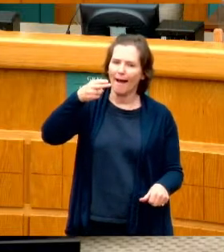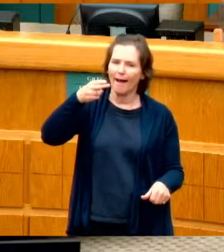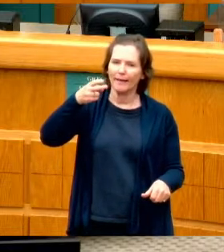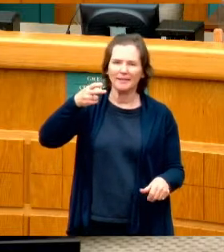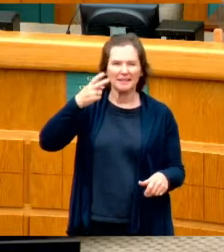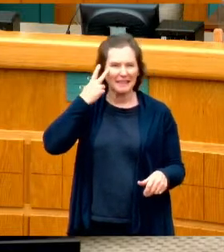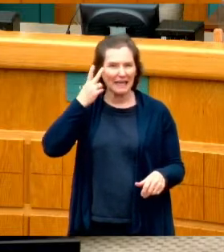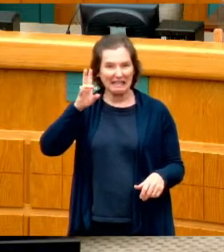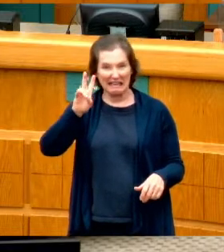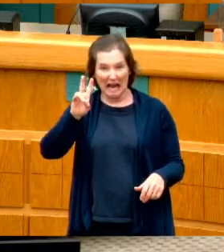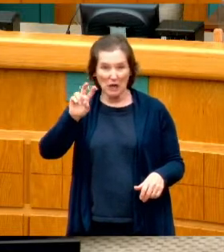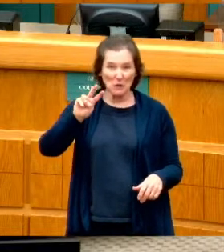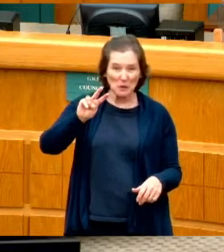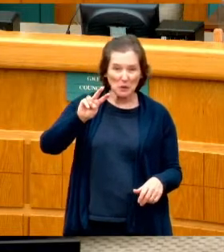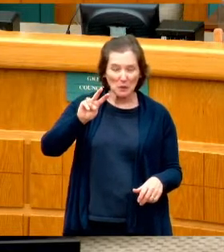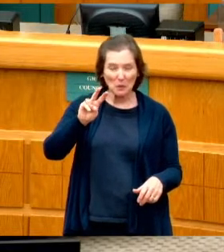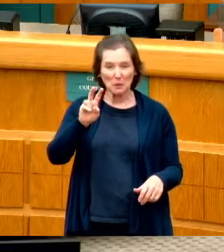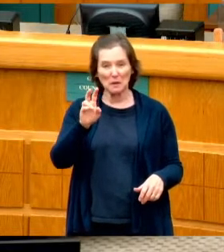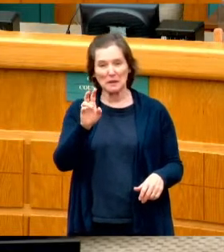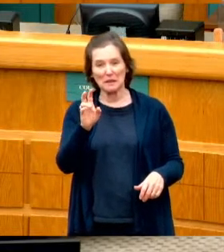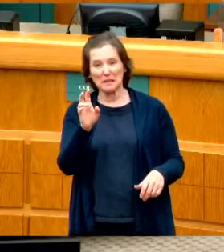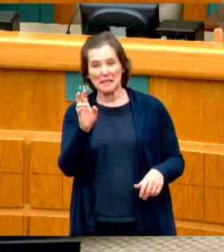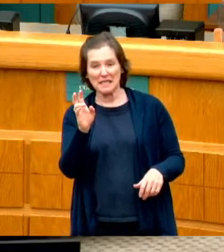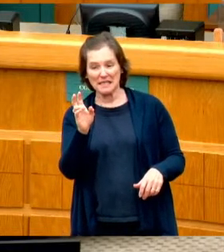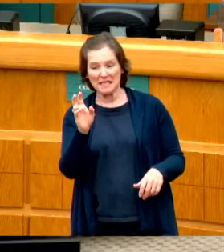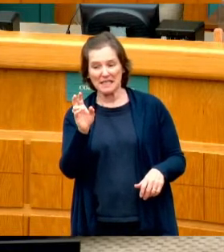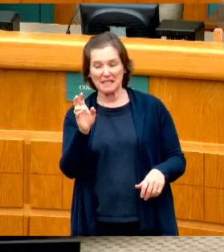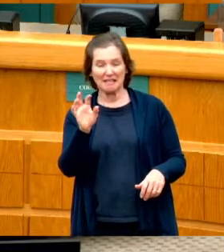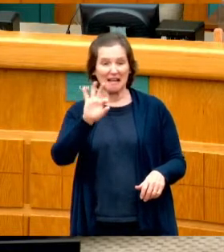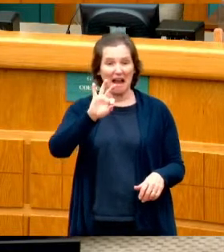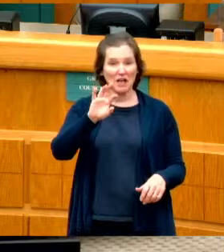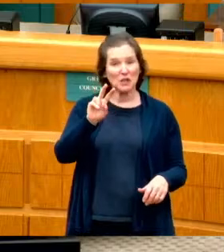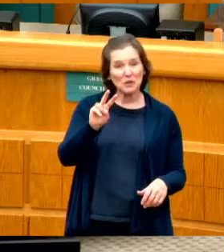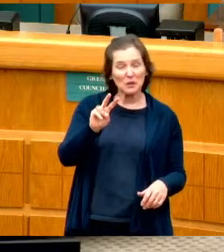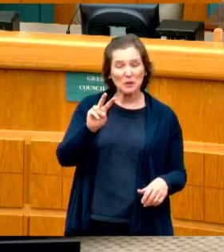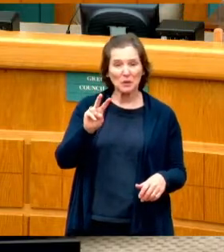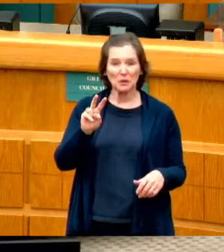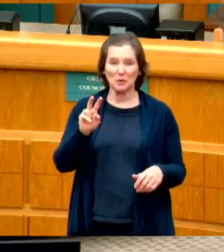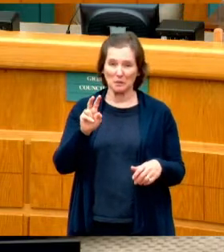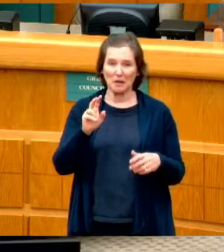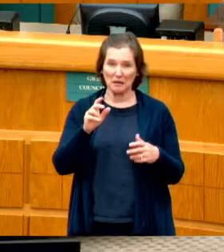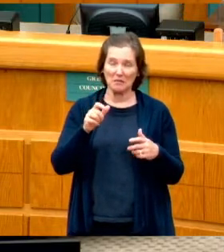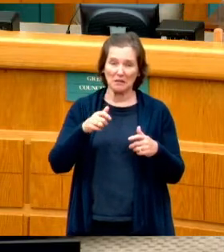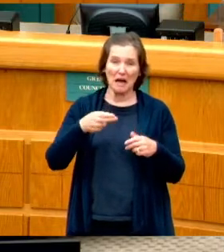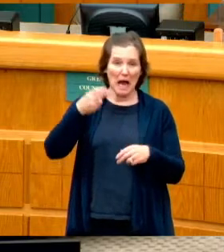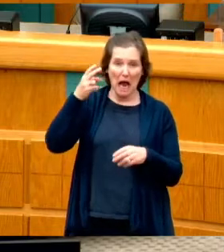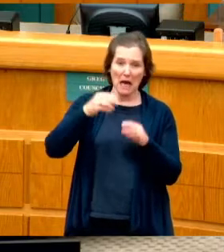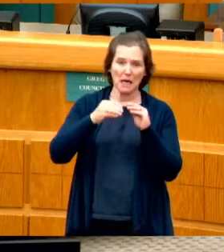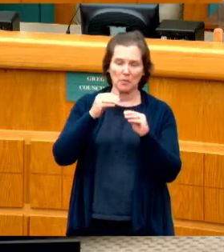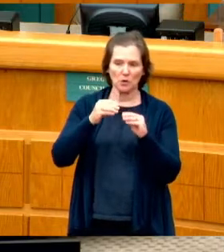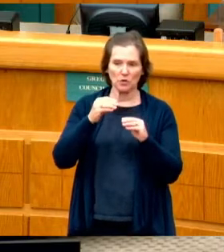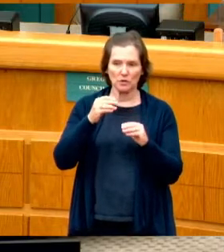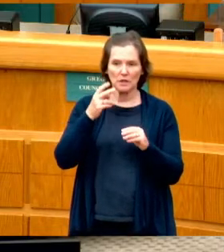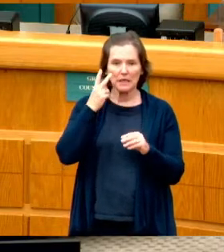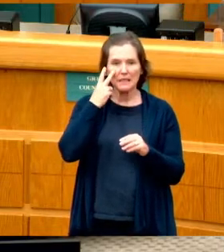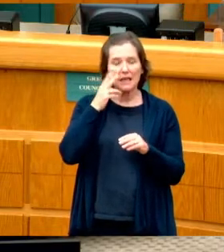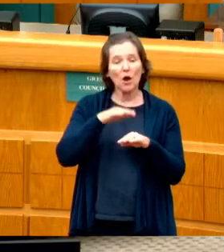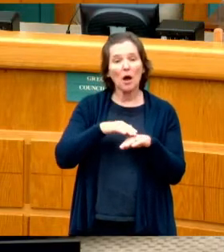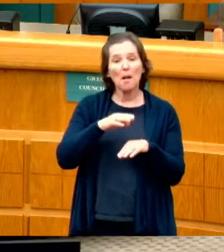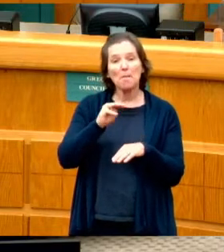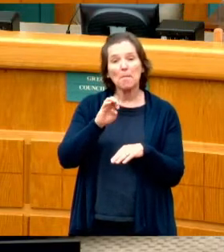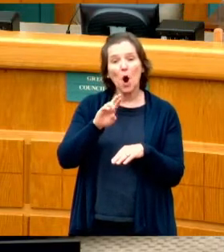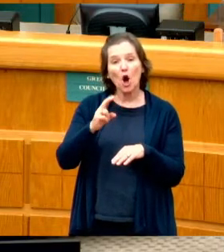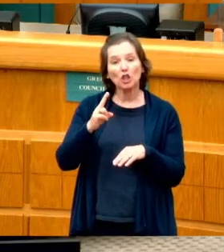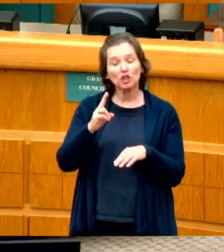72, 87, 69, these are double-digit numbers. But if you look at March 7th, 103 cases.